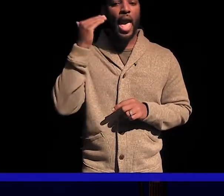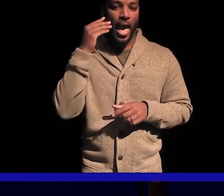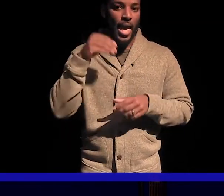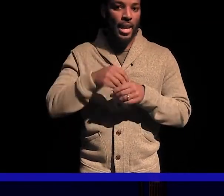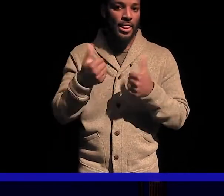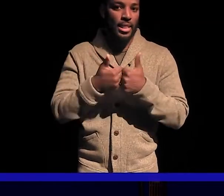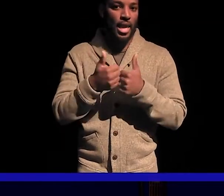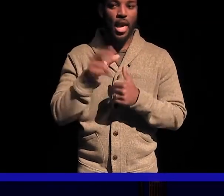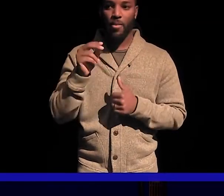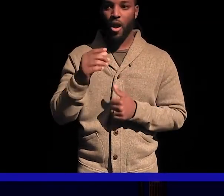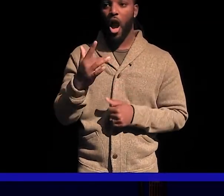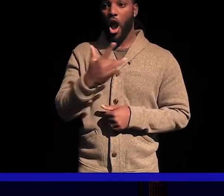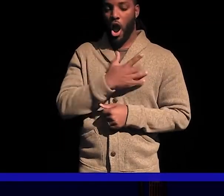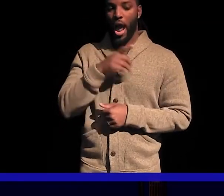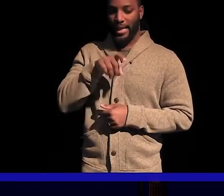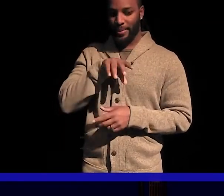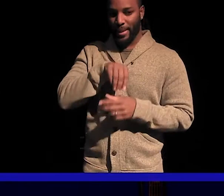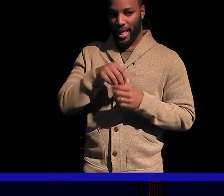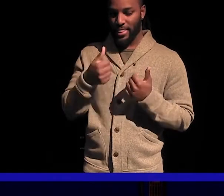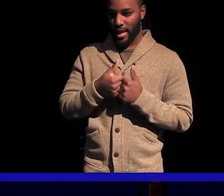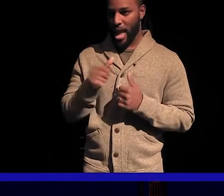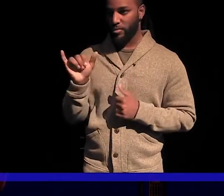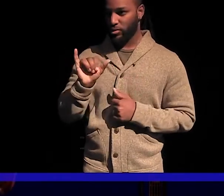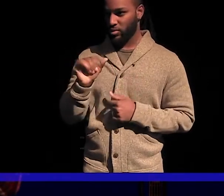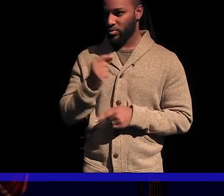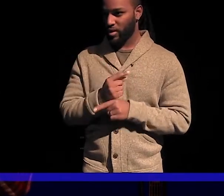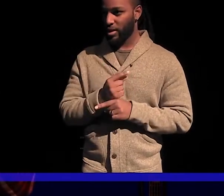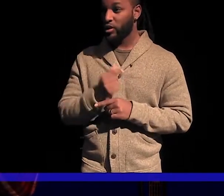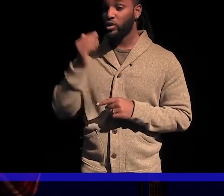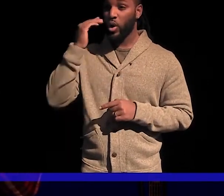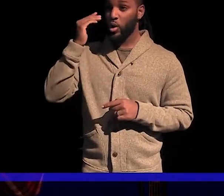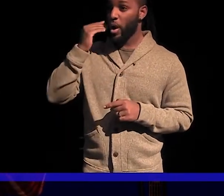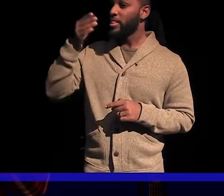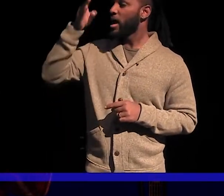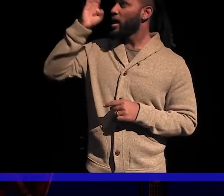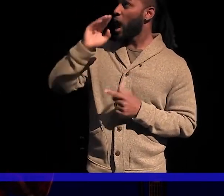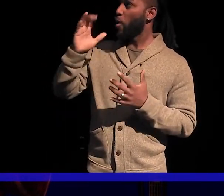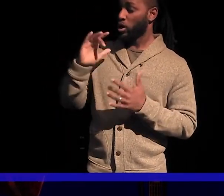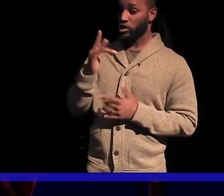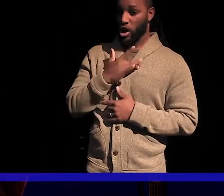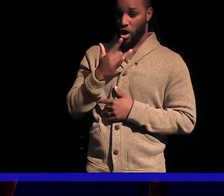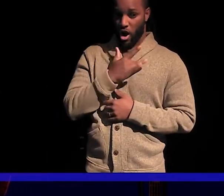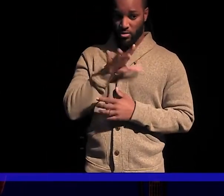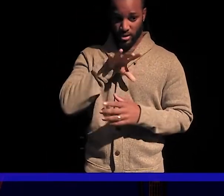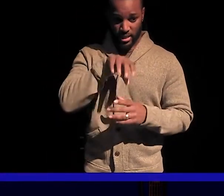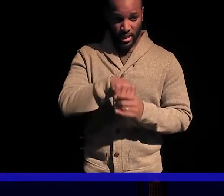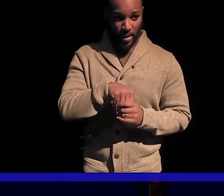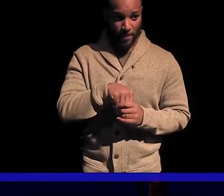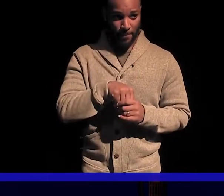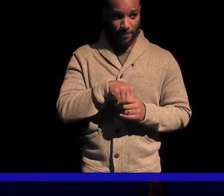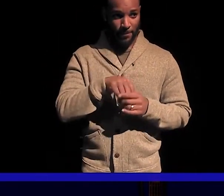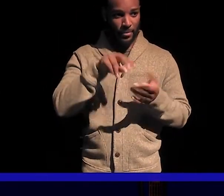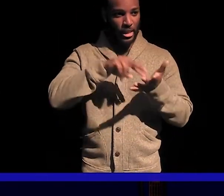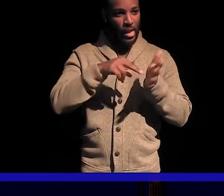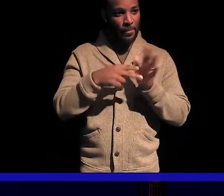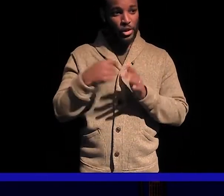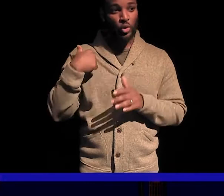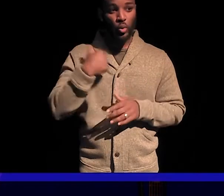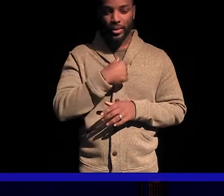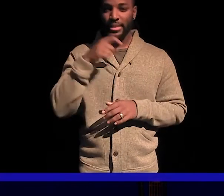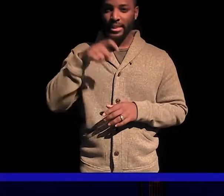also have our heart in the game, right? And so knowing that God wants our heart in the game means that we need to